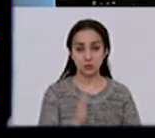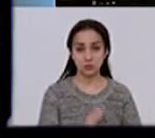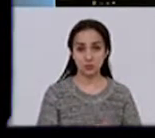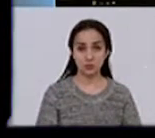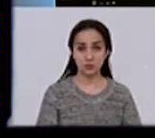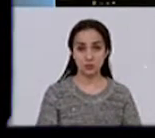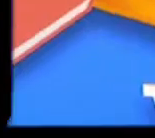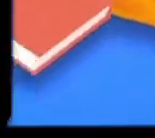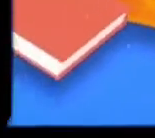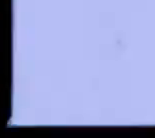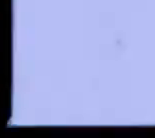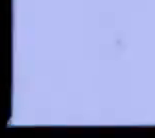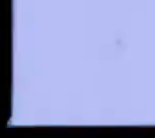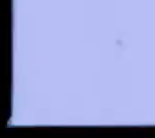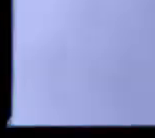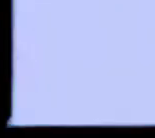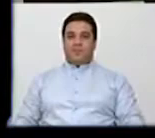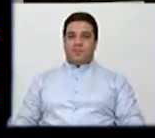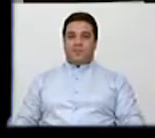bo'ling.